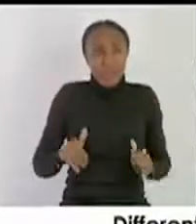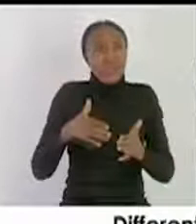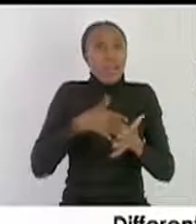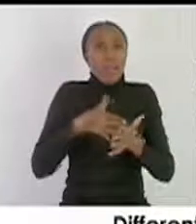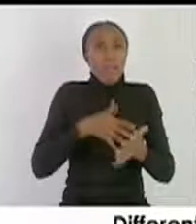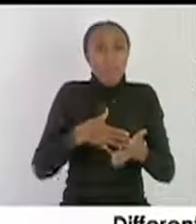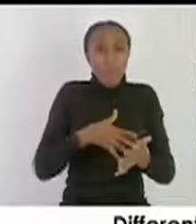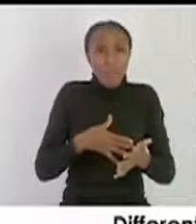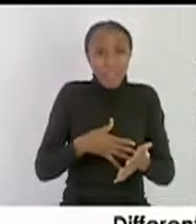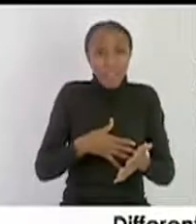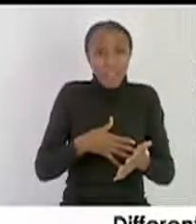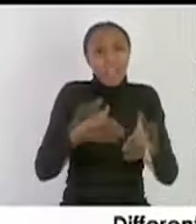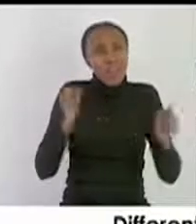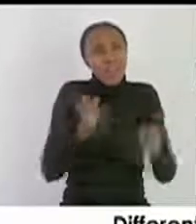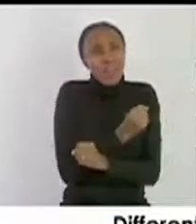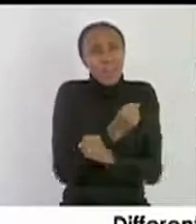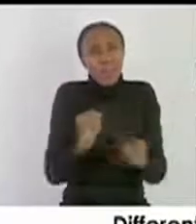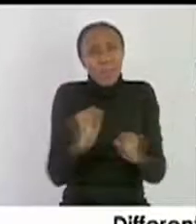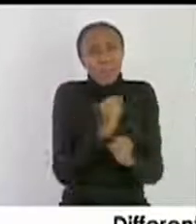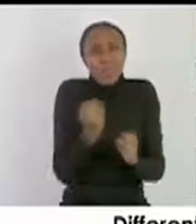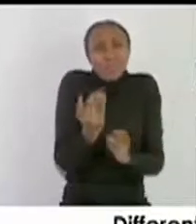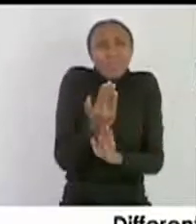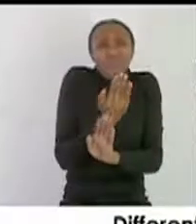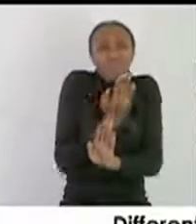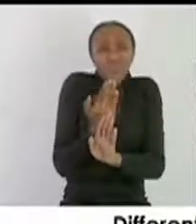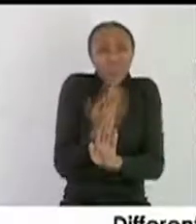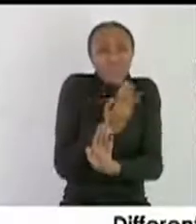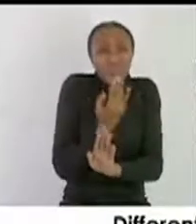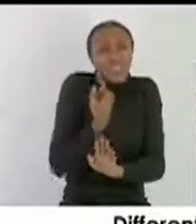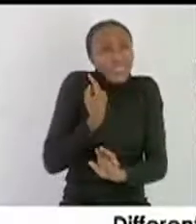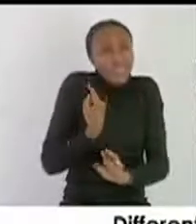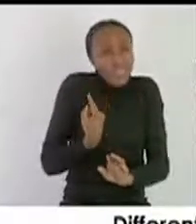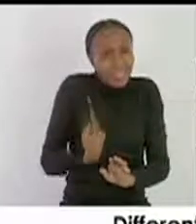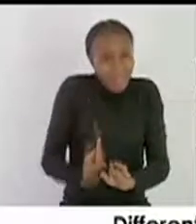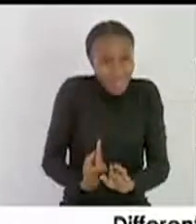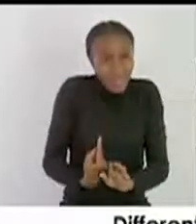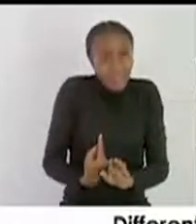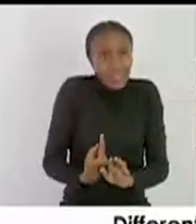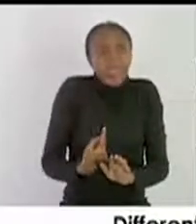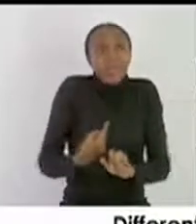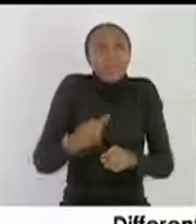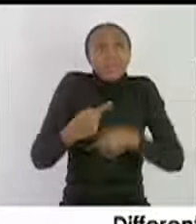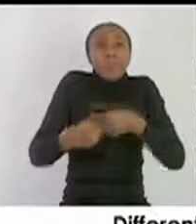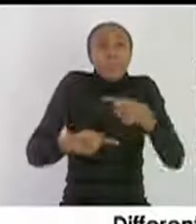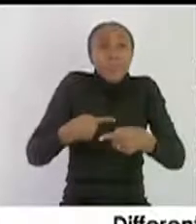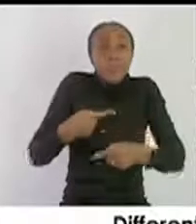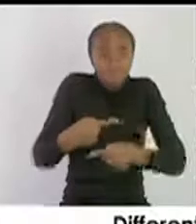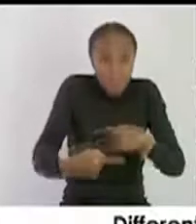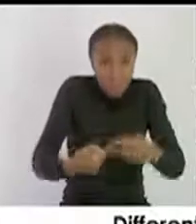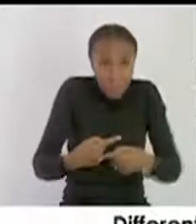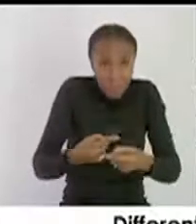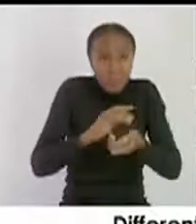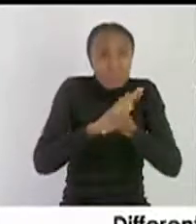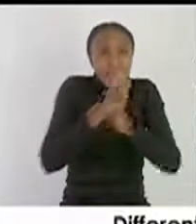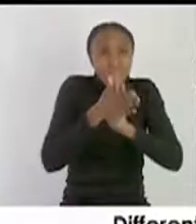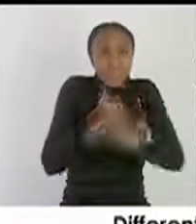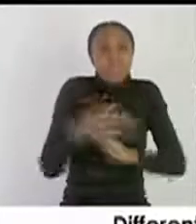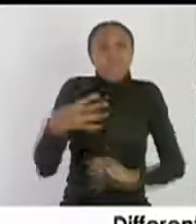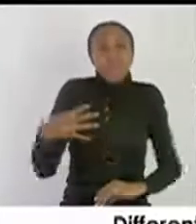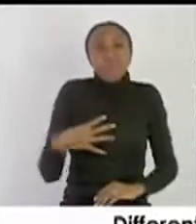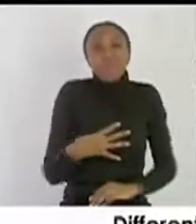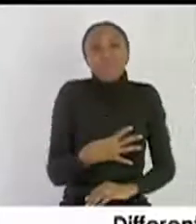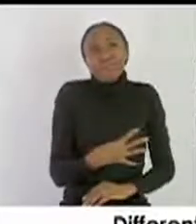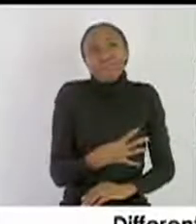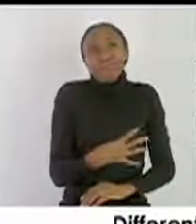it's unable to fight for infections anymore, and that's when our body is attacked by many infections